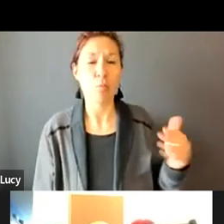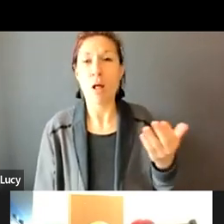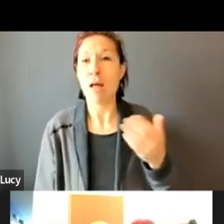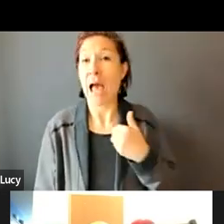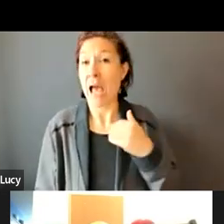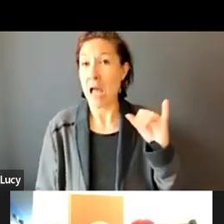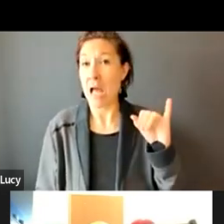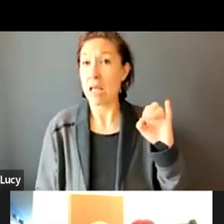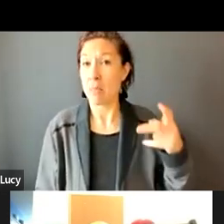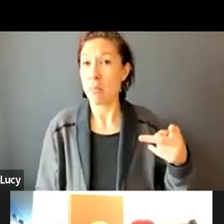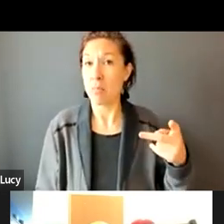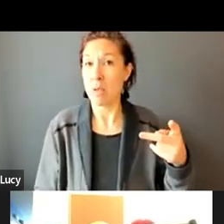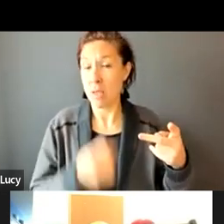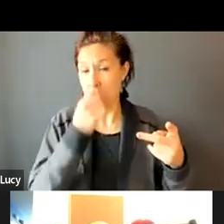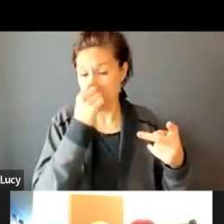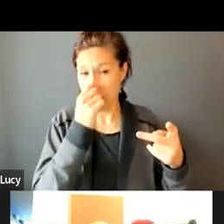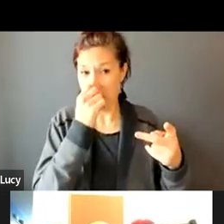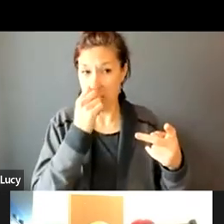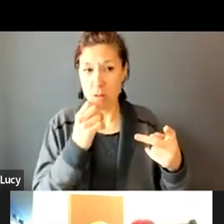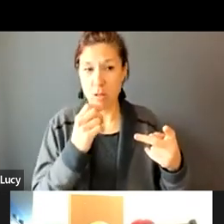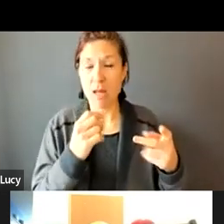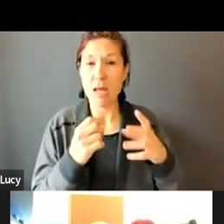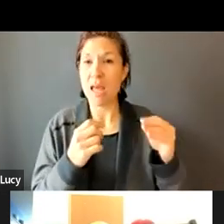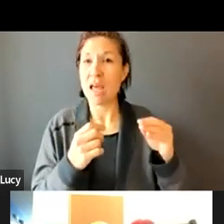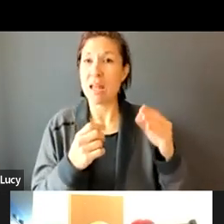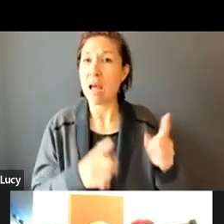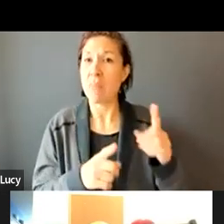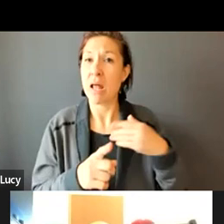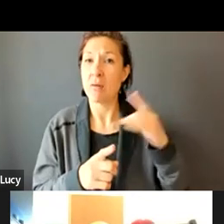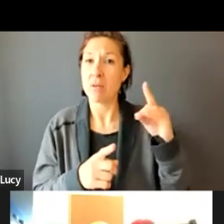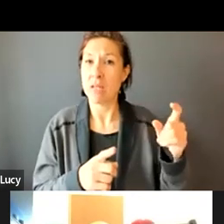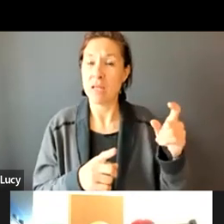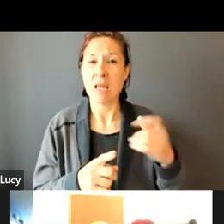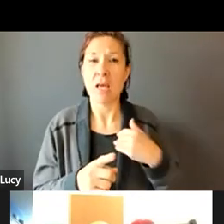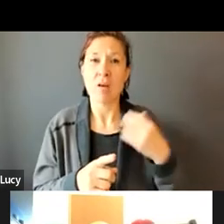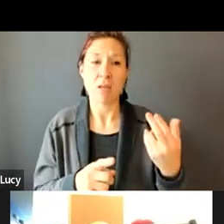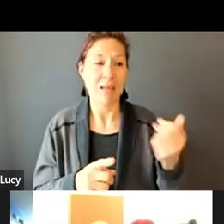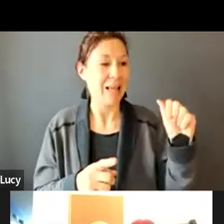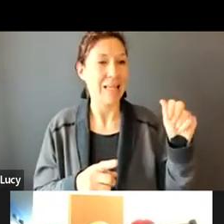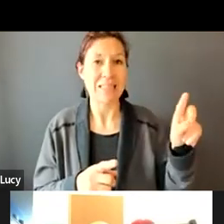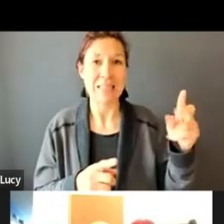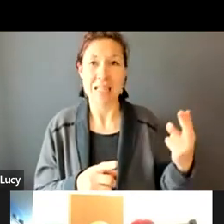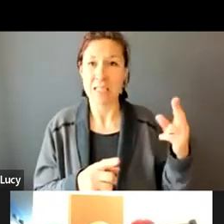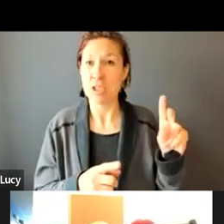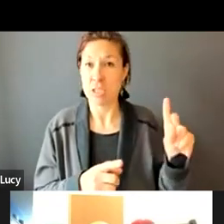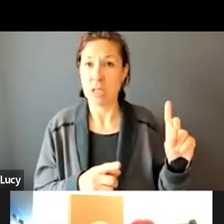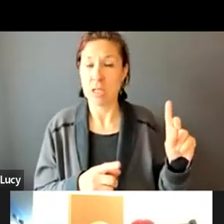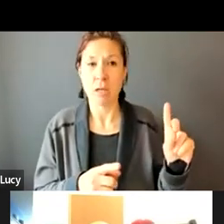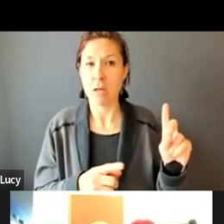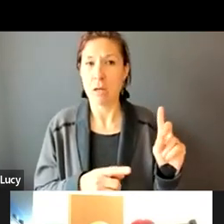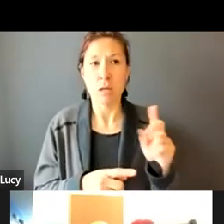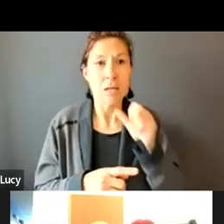diagnosed with hyper um hyperactivity and he cannot take the